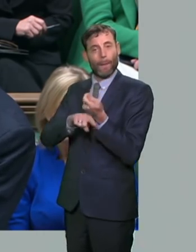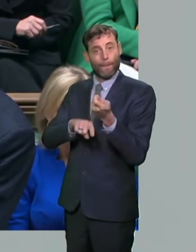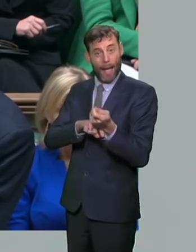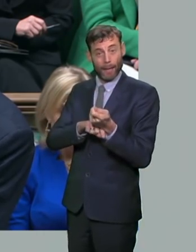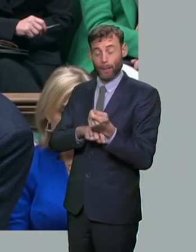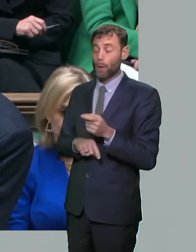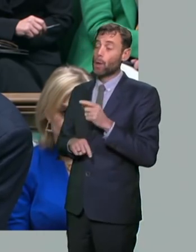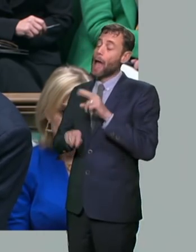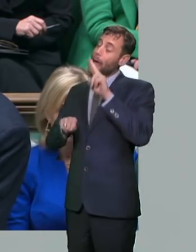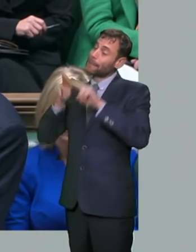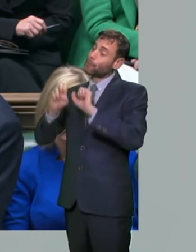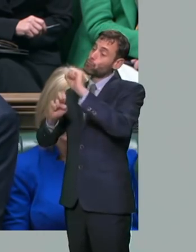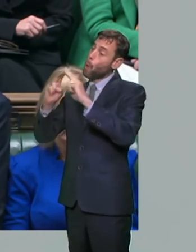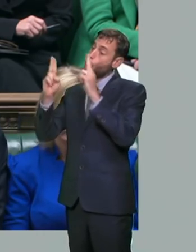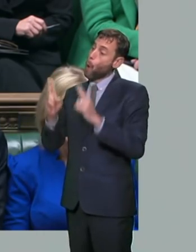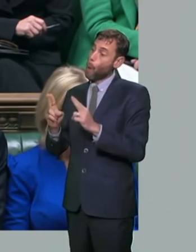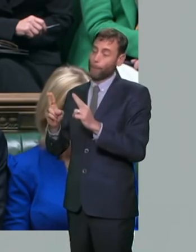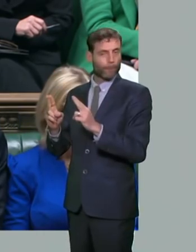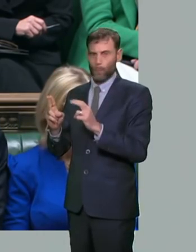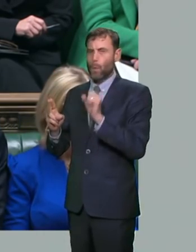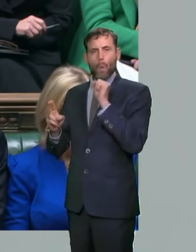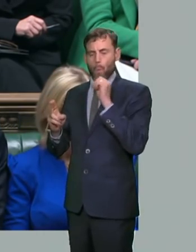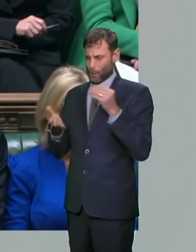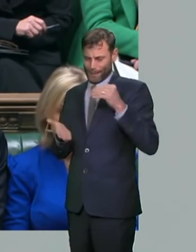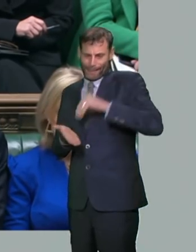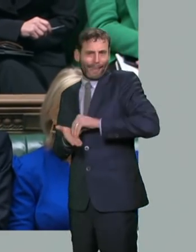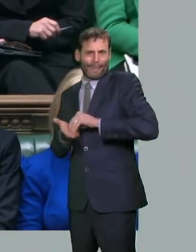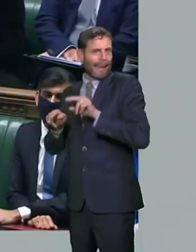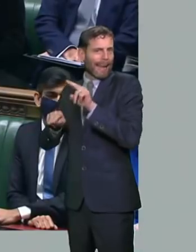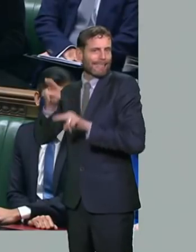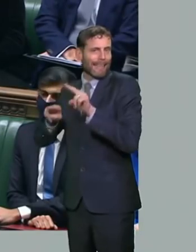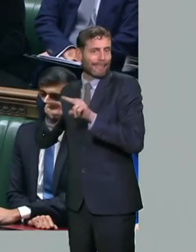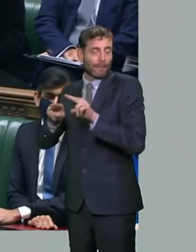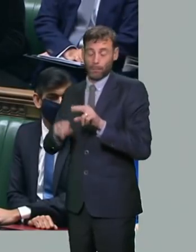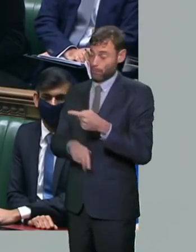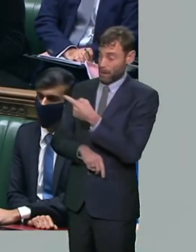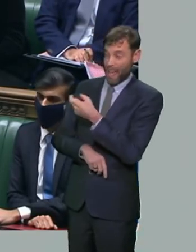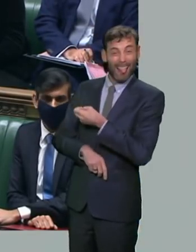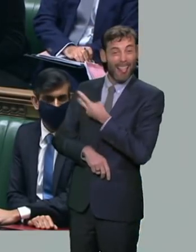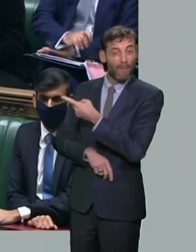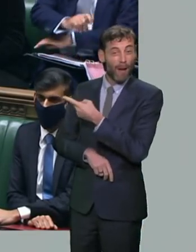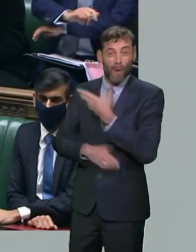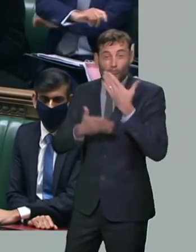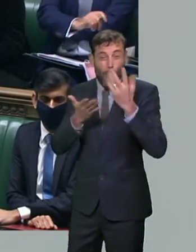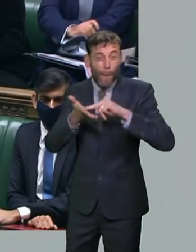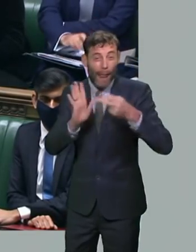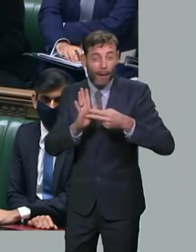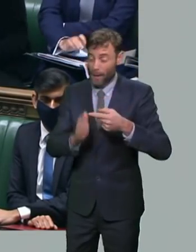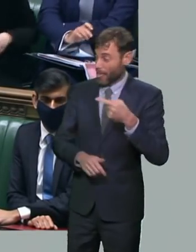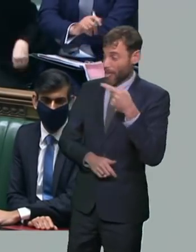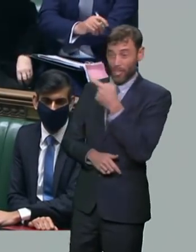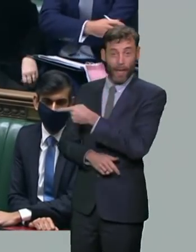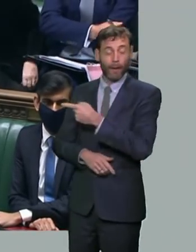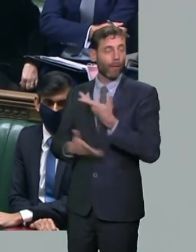that, Mr. Speaker. And they have absolutely no plan. They've spent decades failing to address